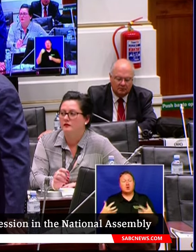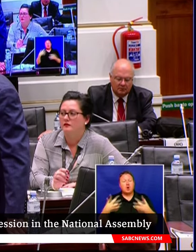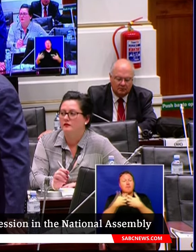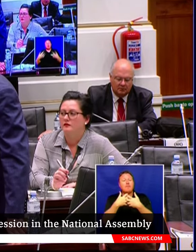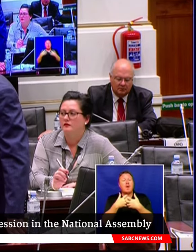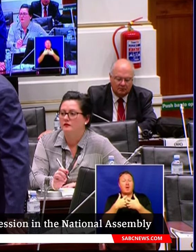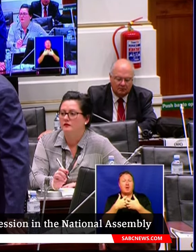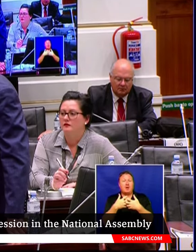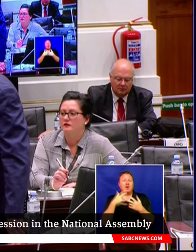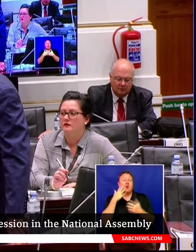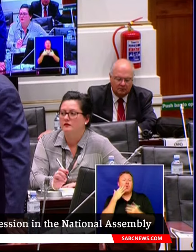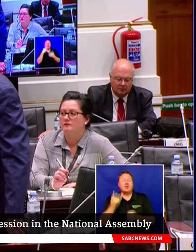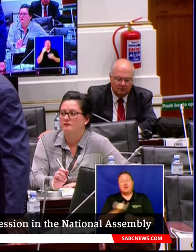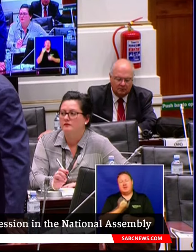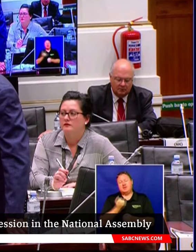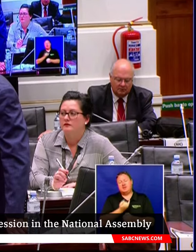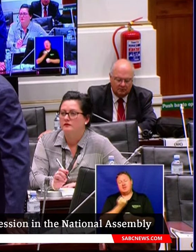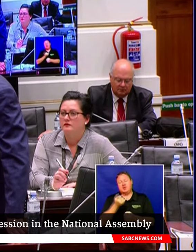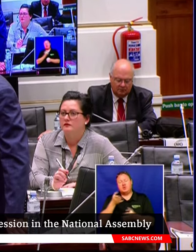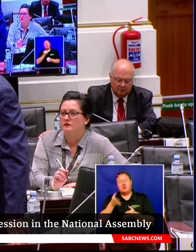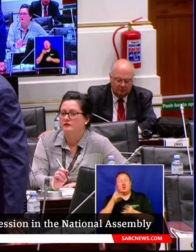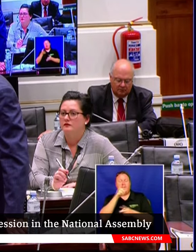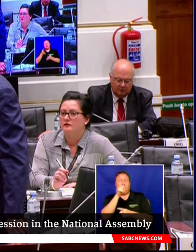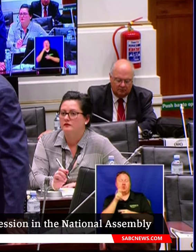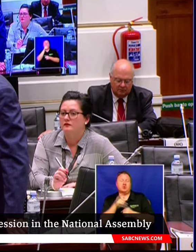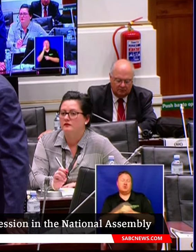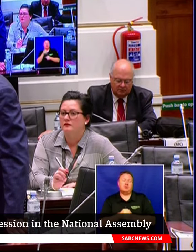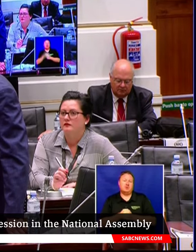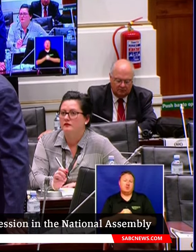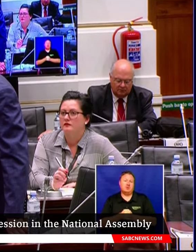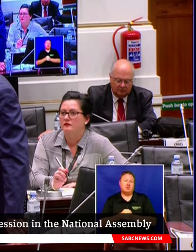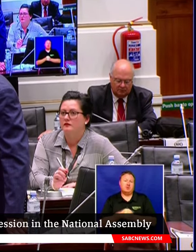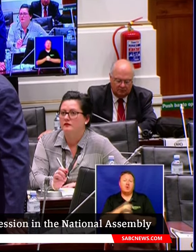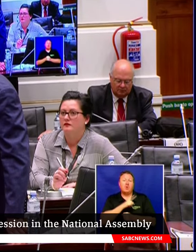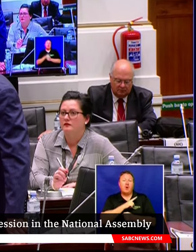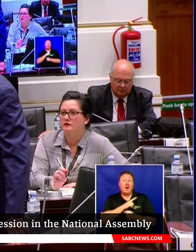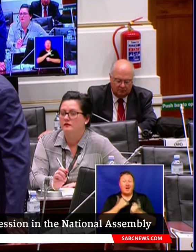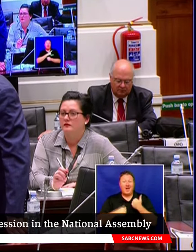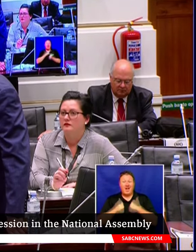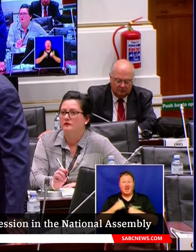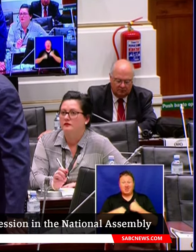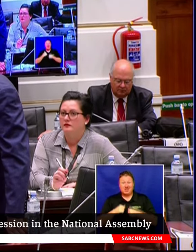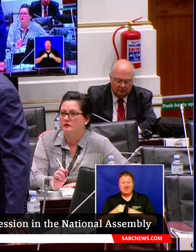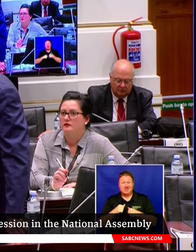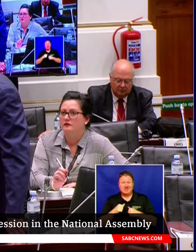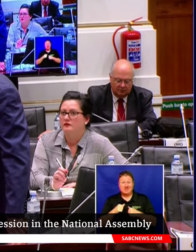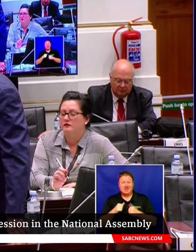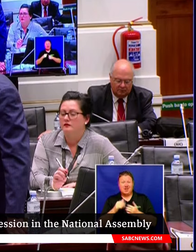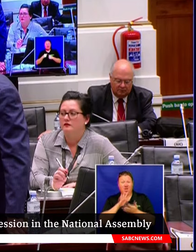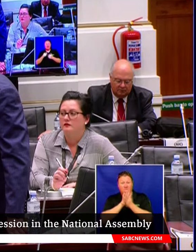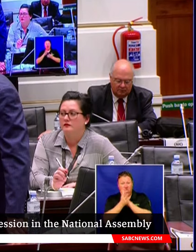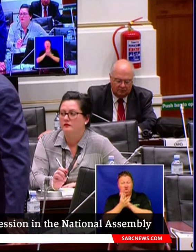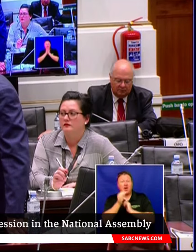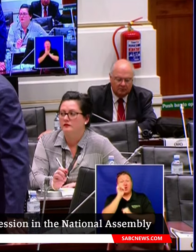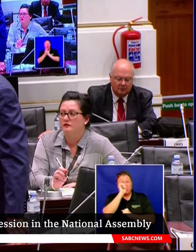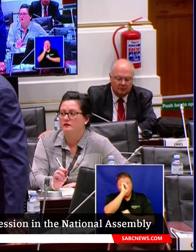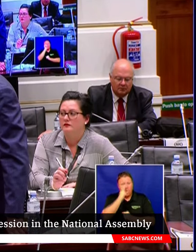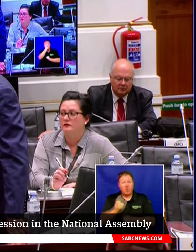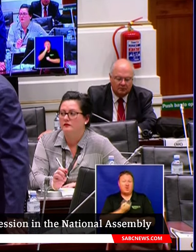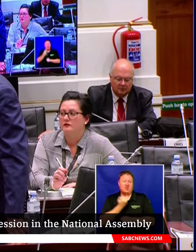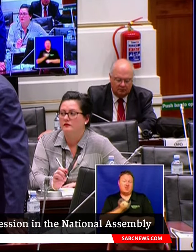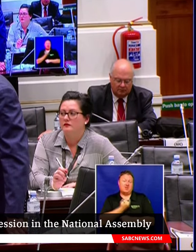to integrity? Because these actions are undermining your integrity when we